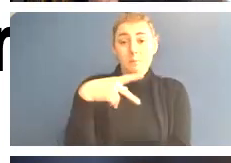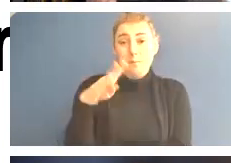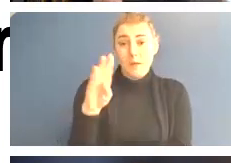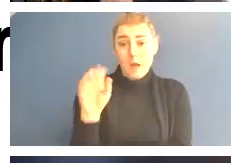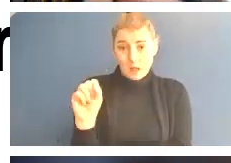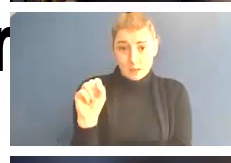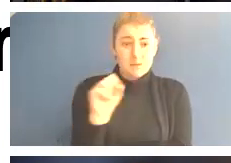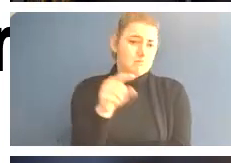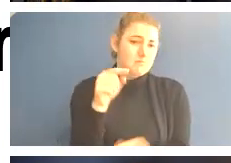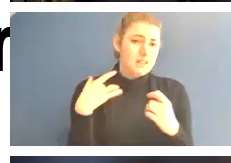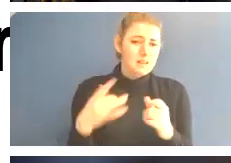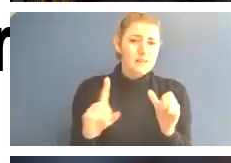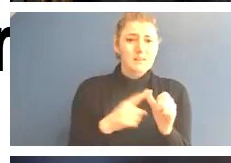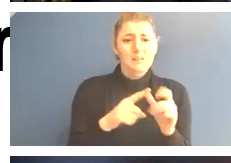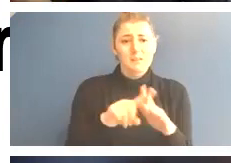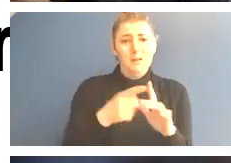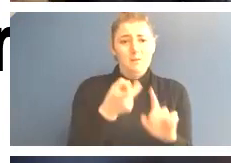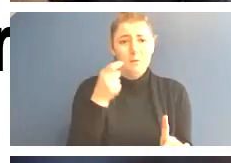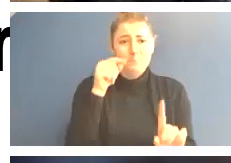stems first from that